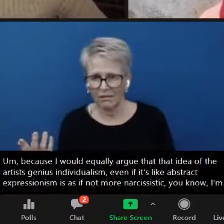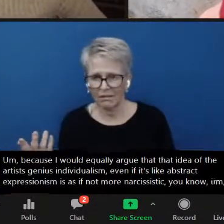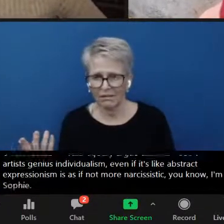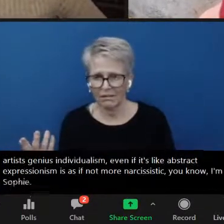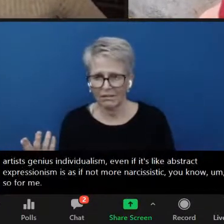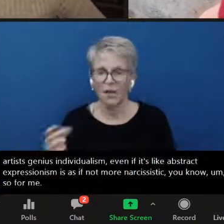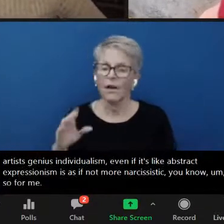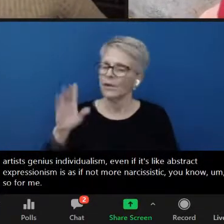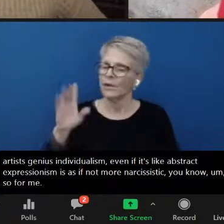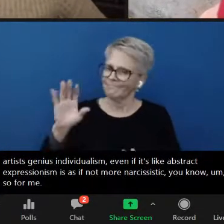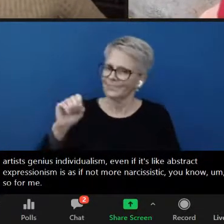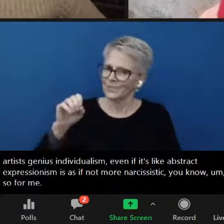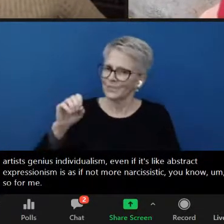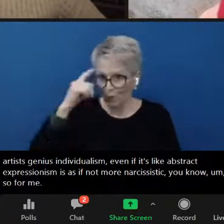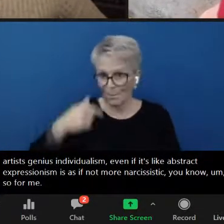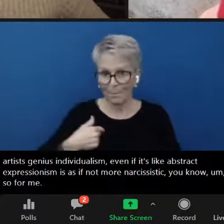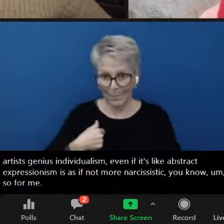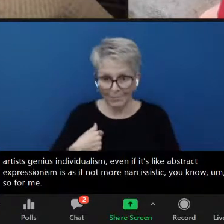So for me,